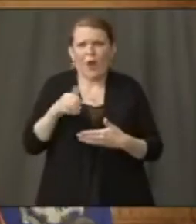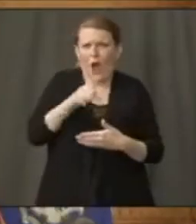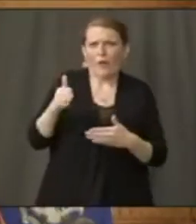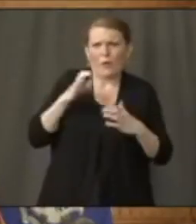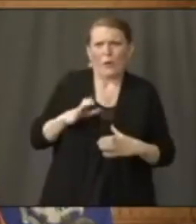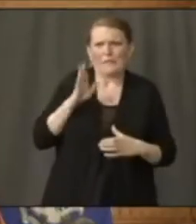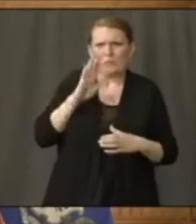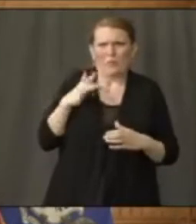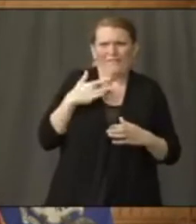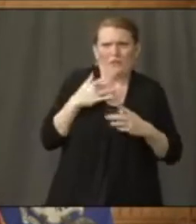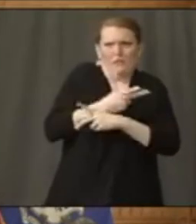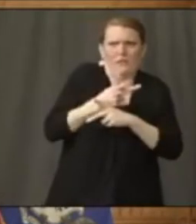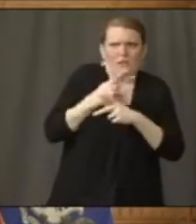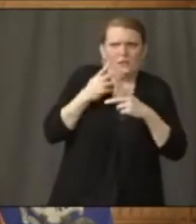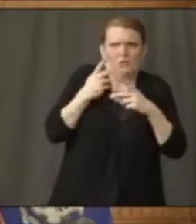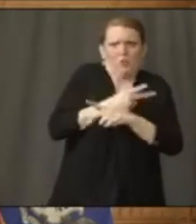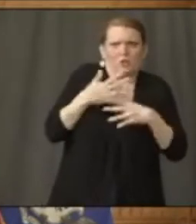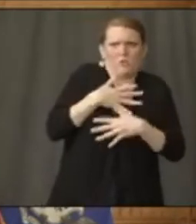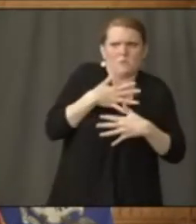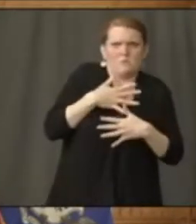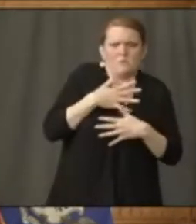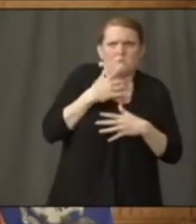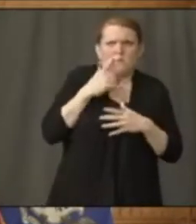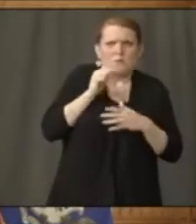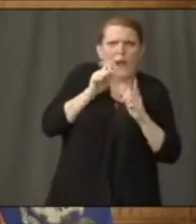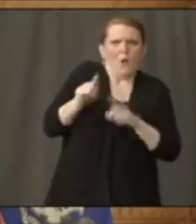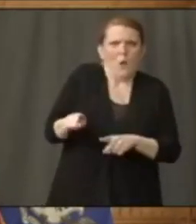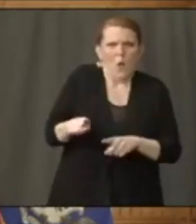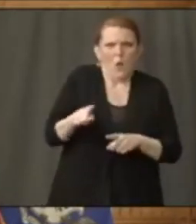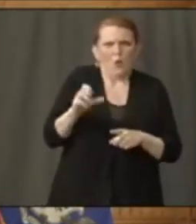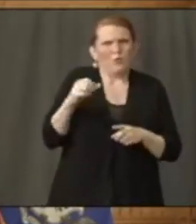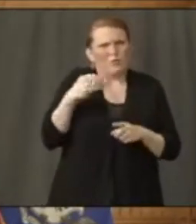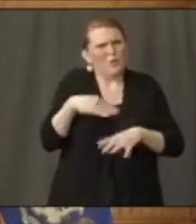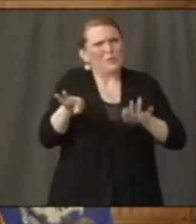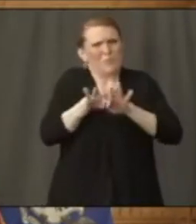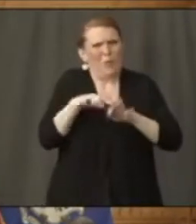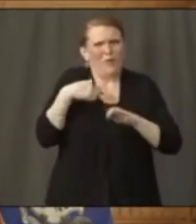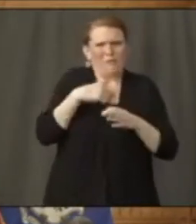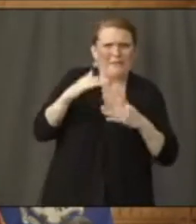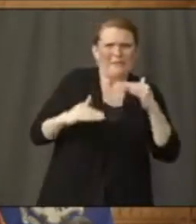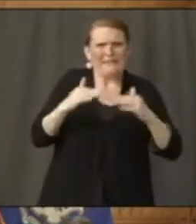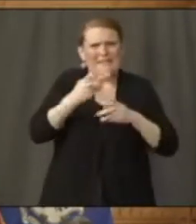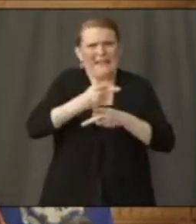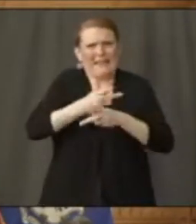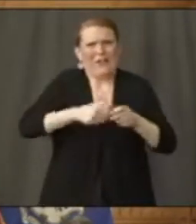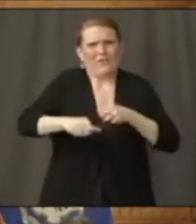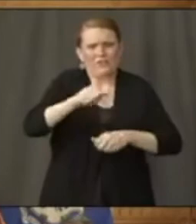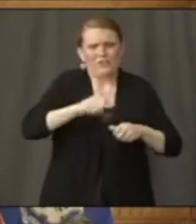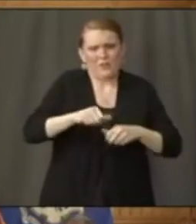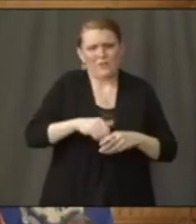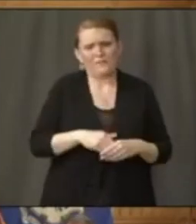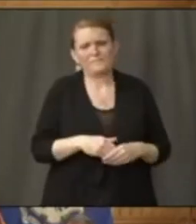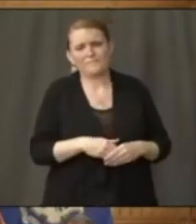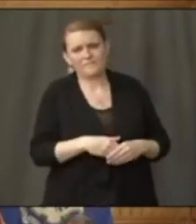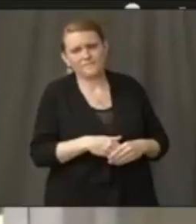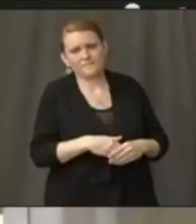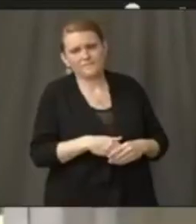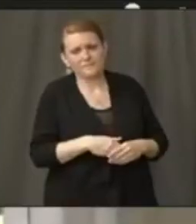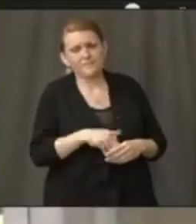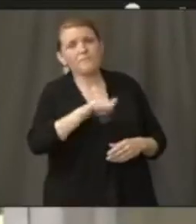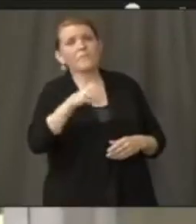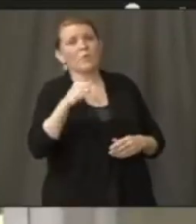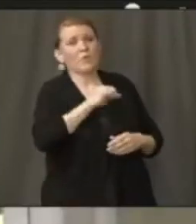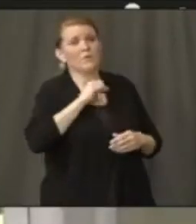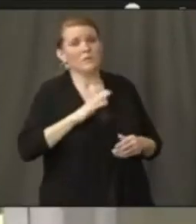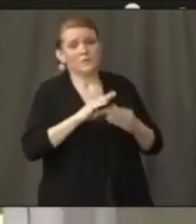and I think a good rule of thumb is that, you know, most restaurant owners work in the restaurant, and so, you know, they're not going to want to do anything